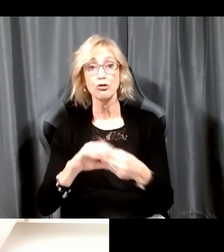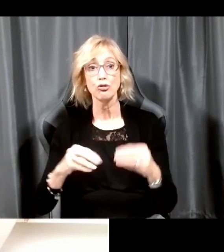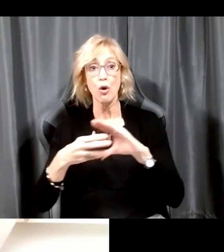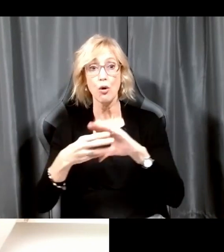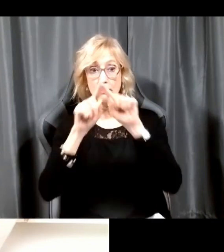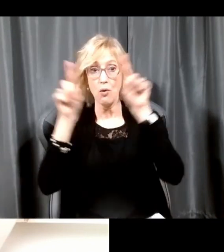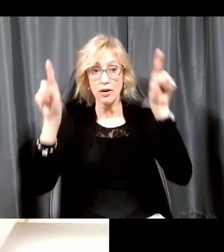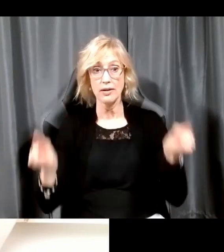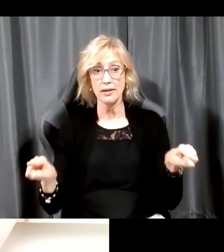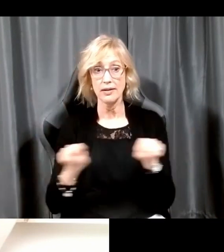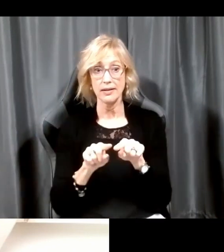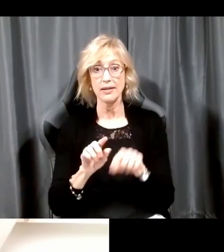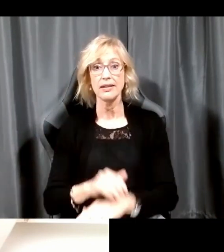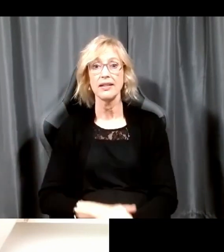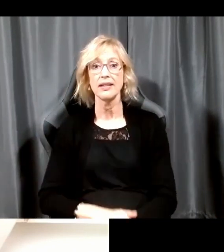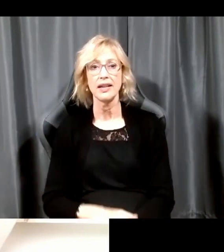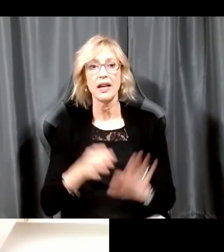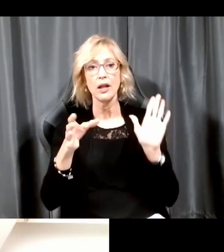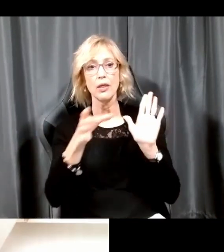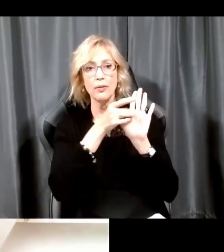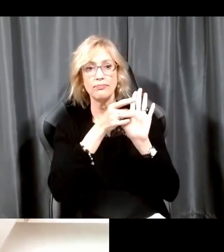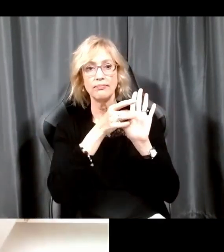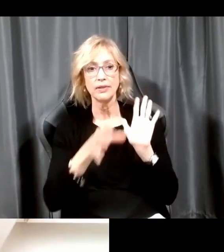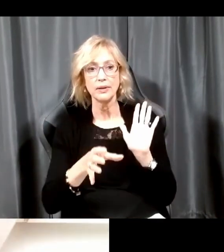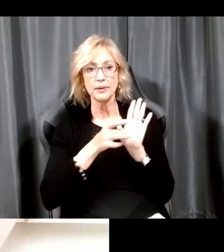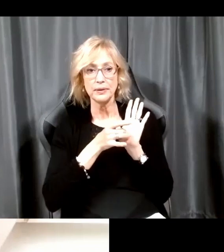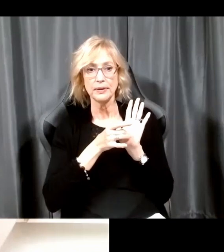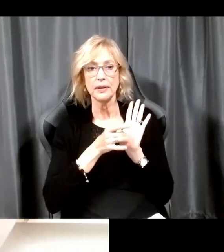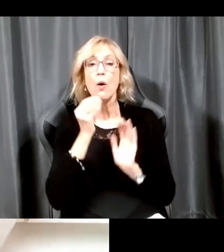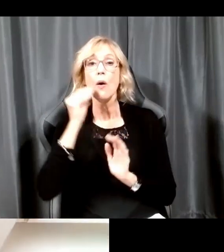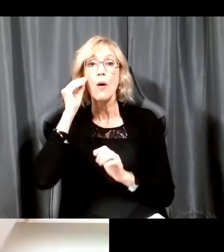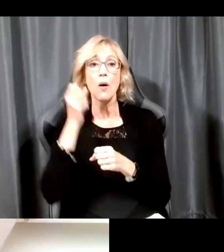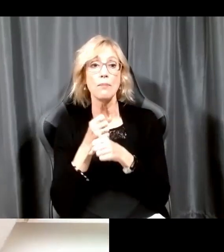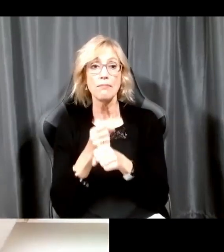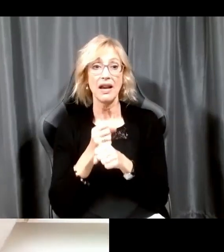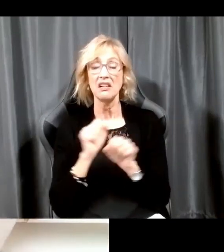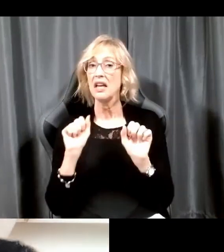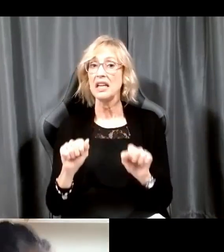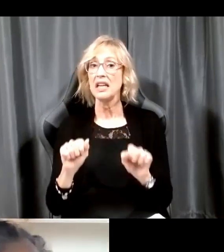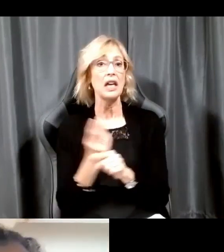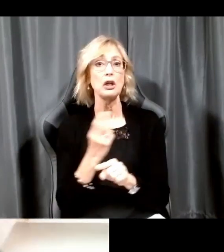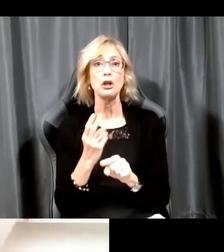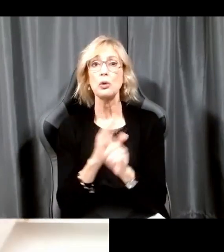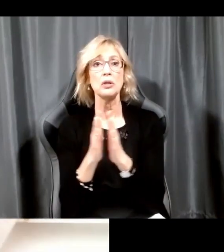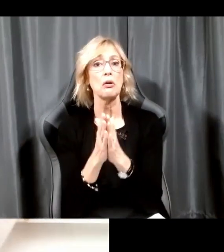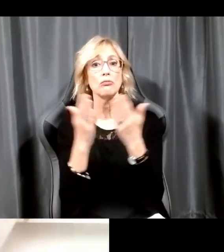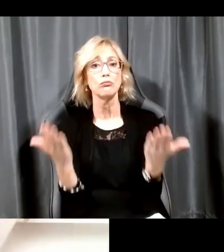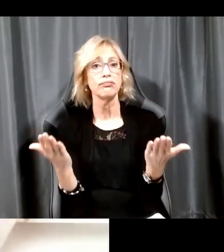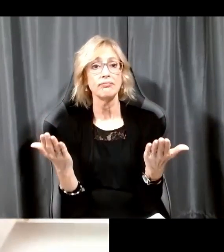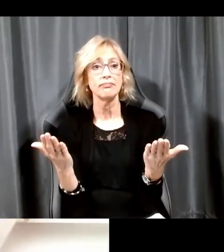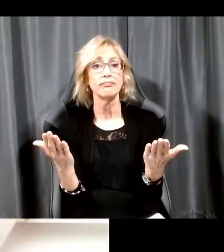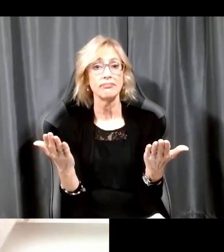and it's homemade. You can make it on a regular folder, just a file folder. That's what I have